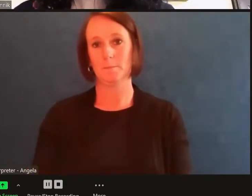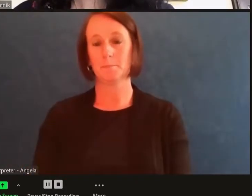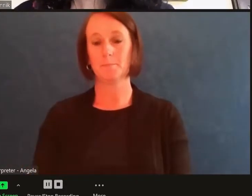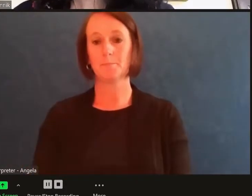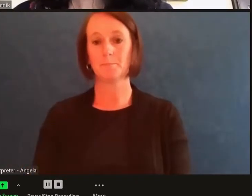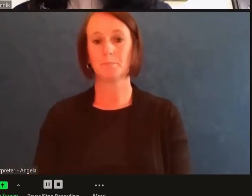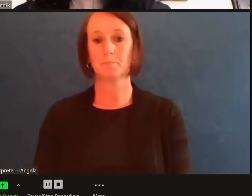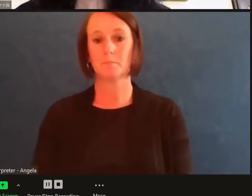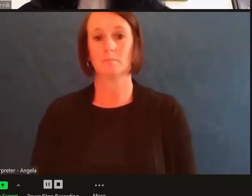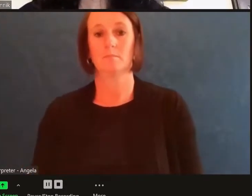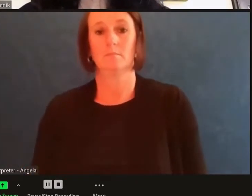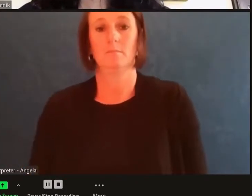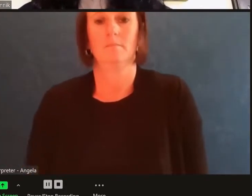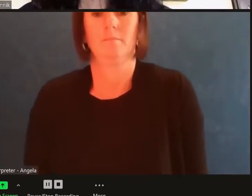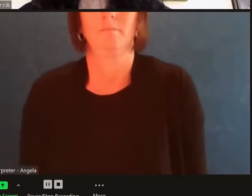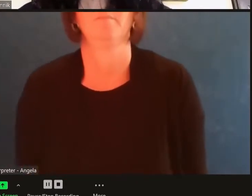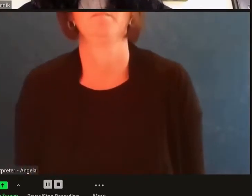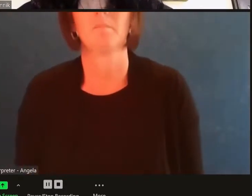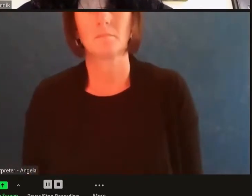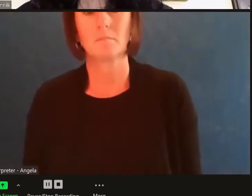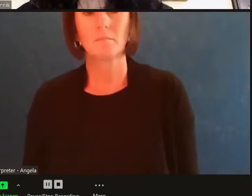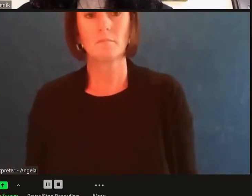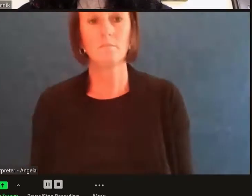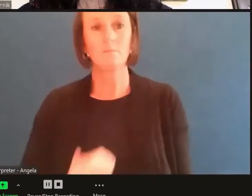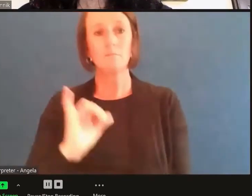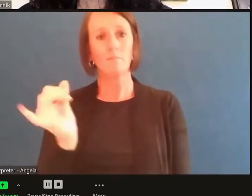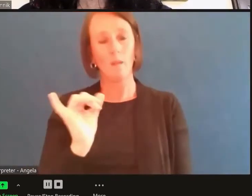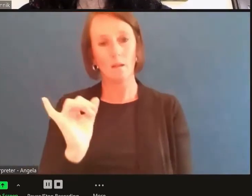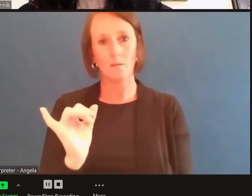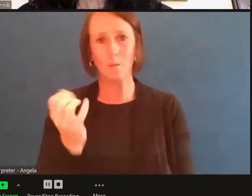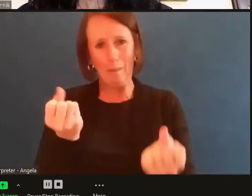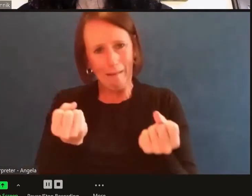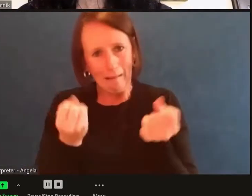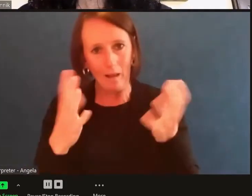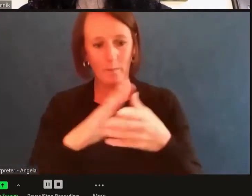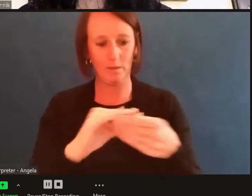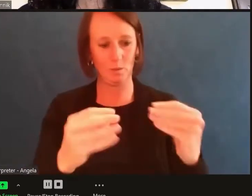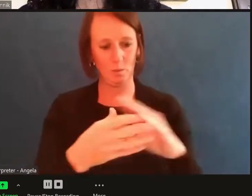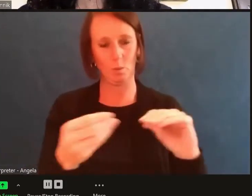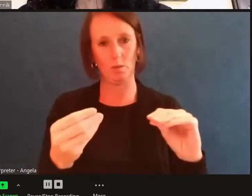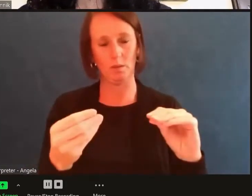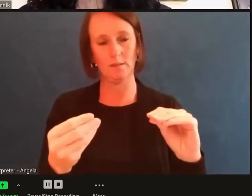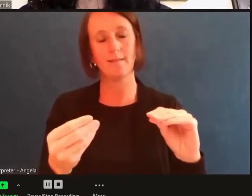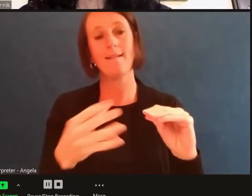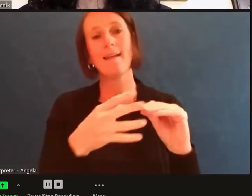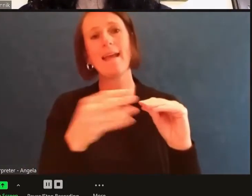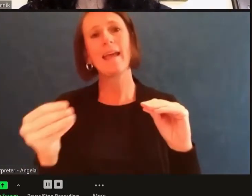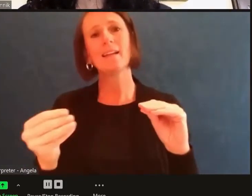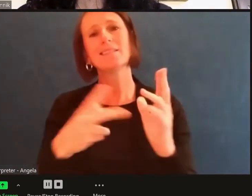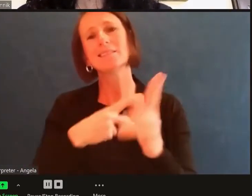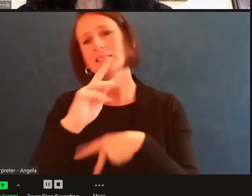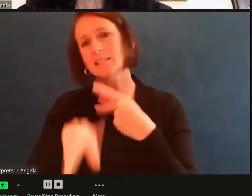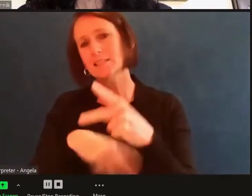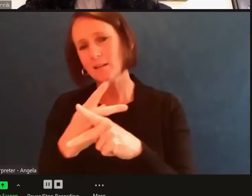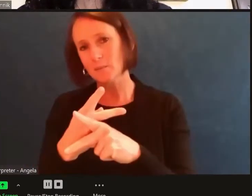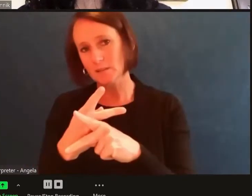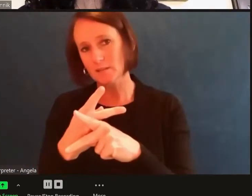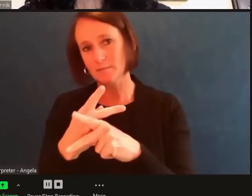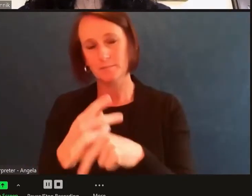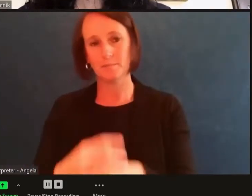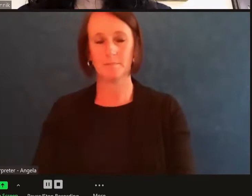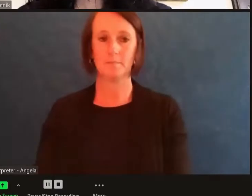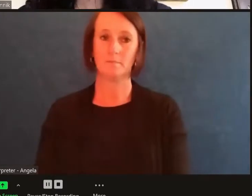in looking at the multitude of stories and the types of stories. So we did the actual I Read Canadian Day launch, which